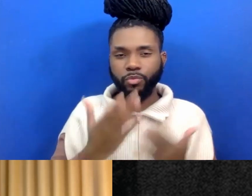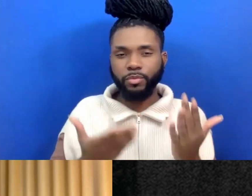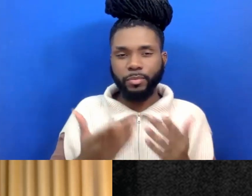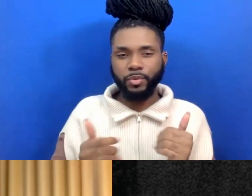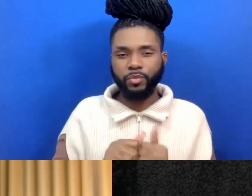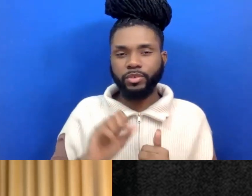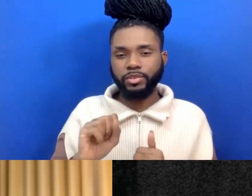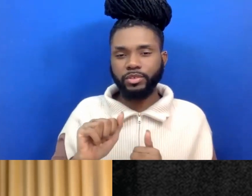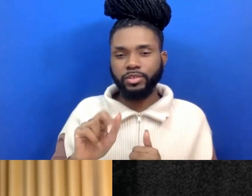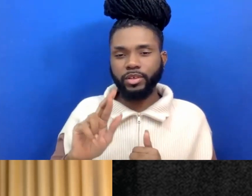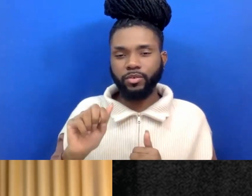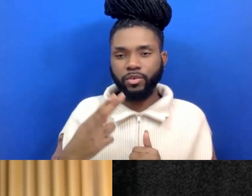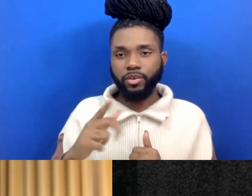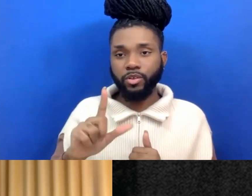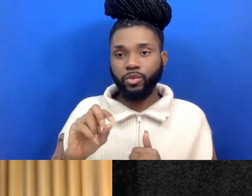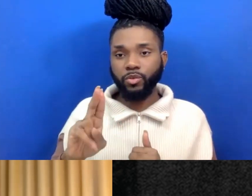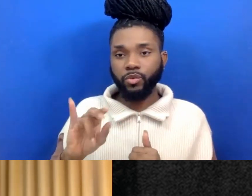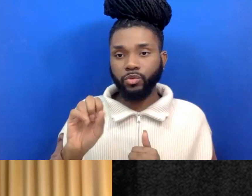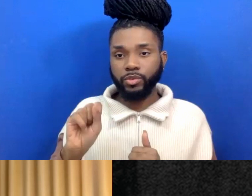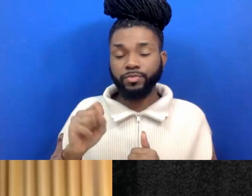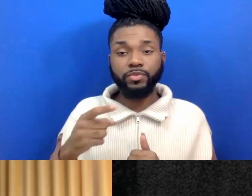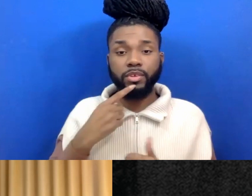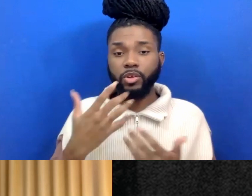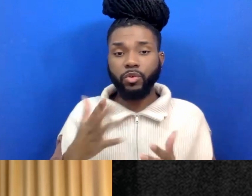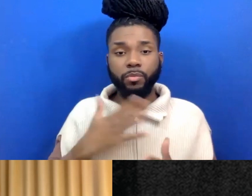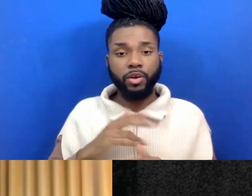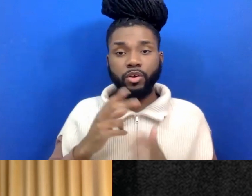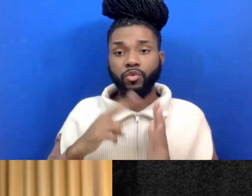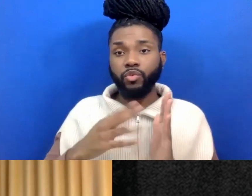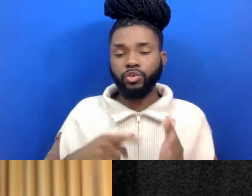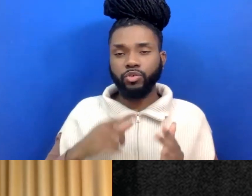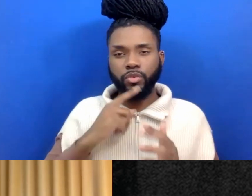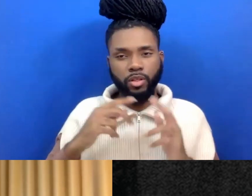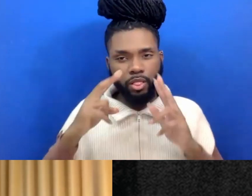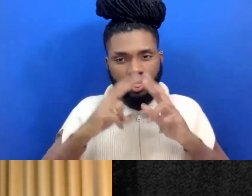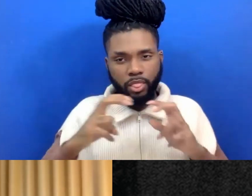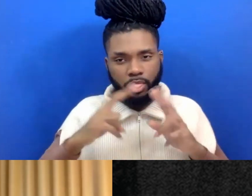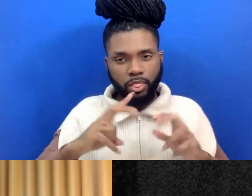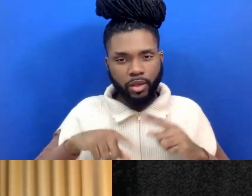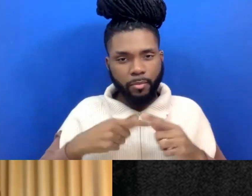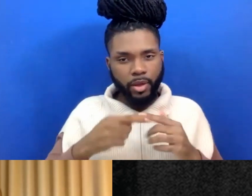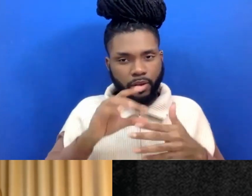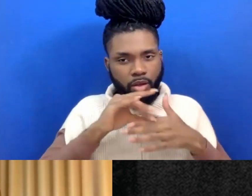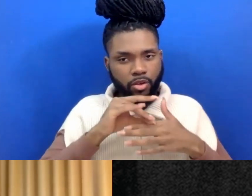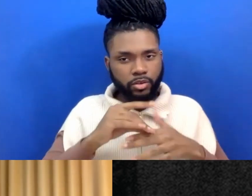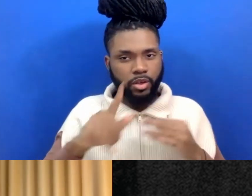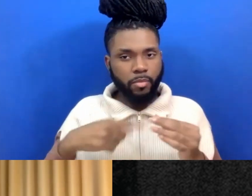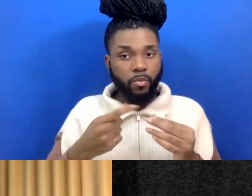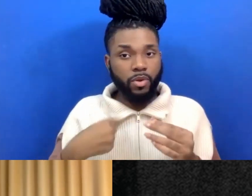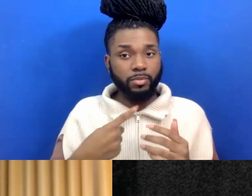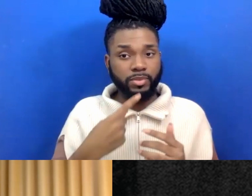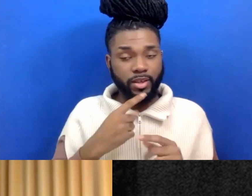Lewis, I don't want my readers to labor over the content of what I'm trying to say. I want them to labor over